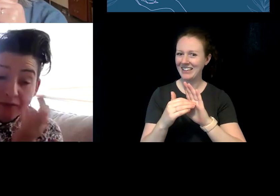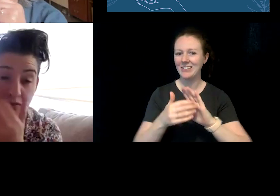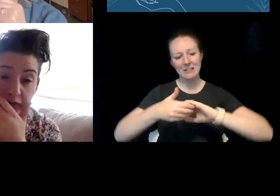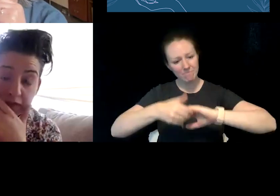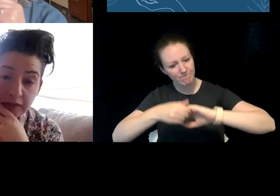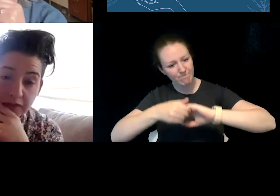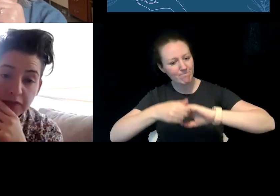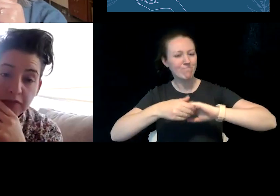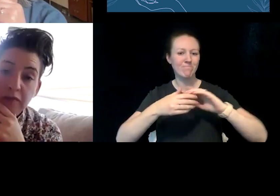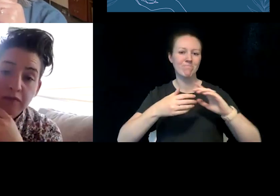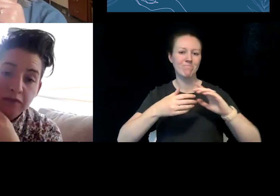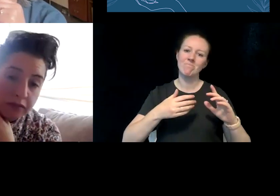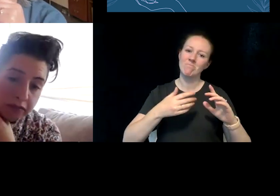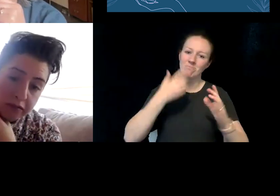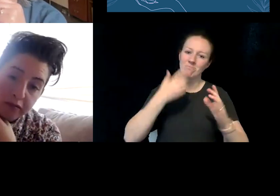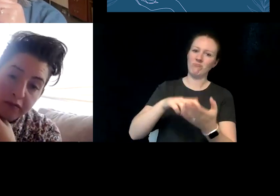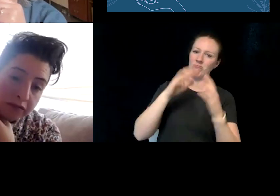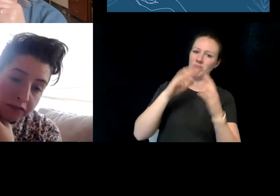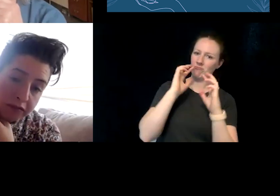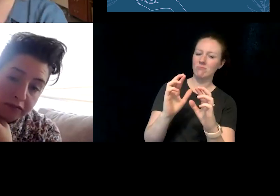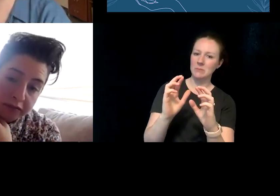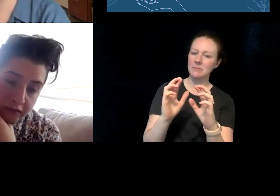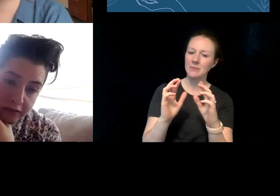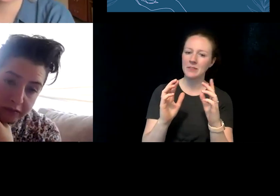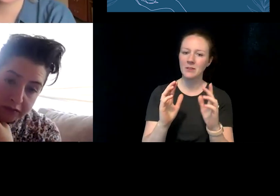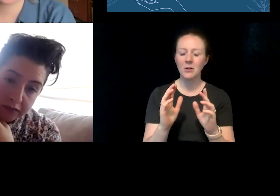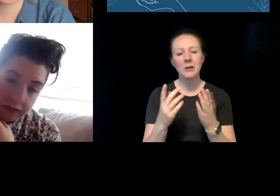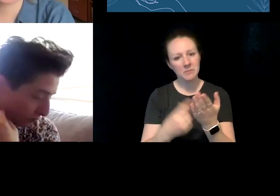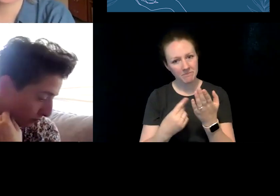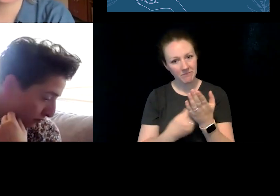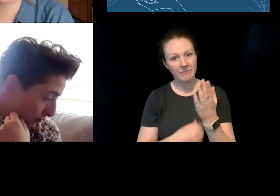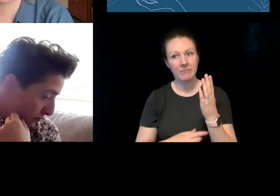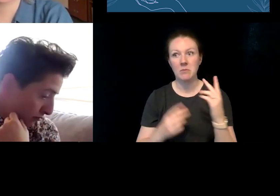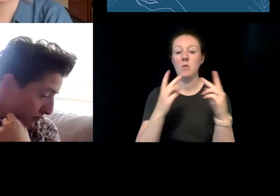In fact, yeah. Sometimes the more challenging the topic, the more